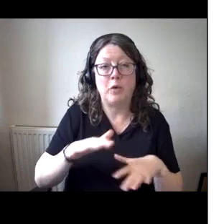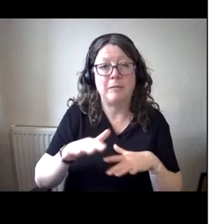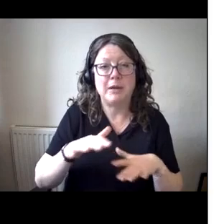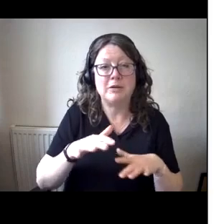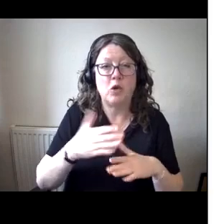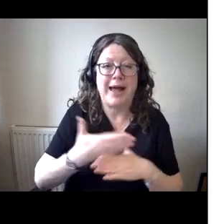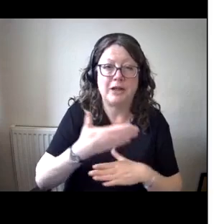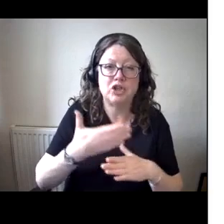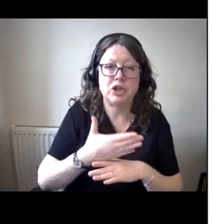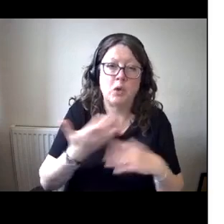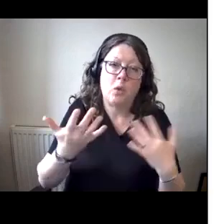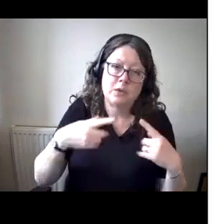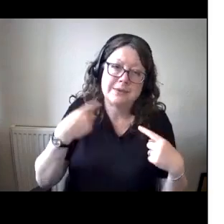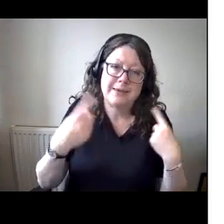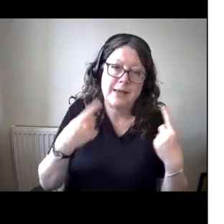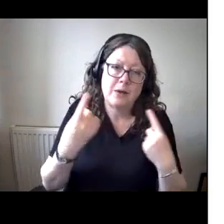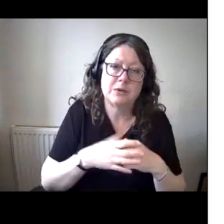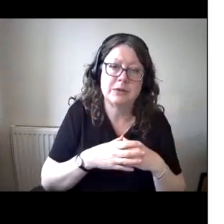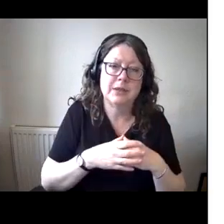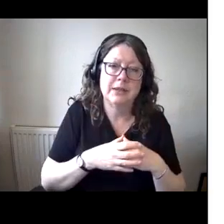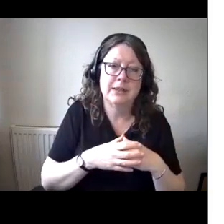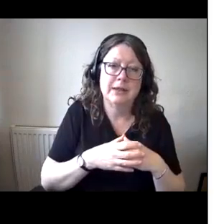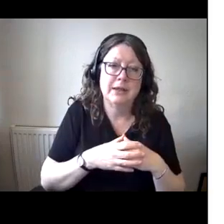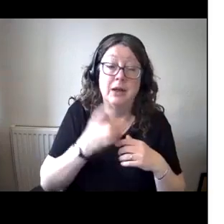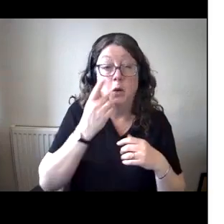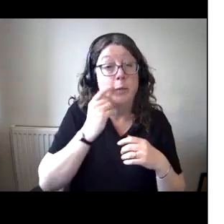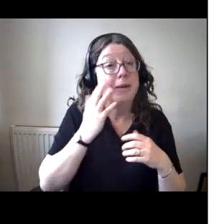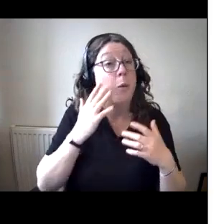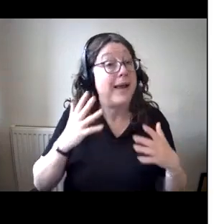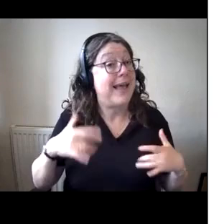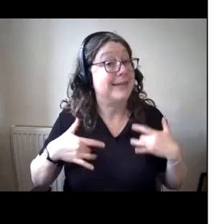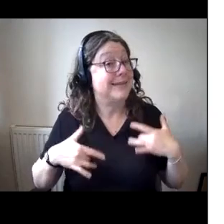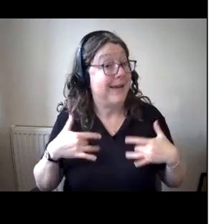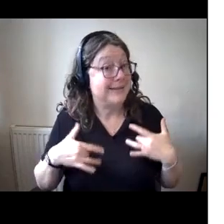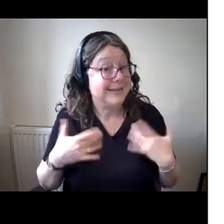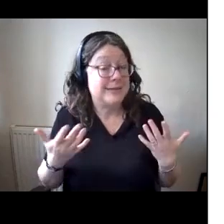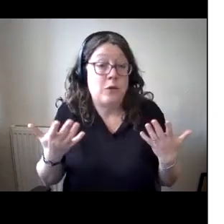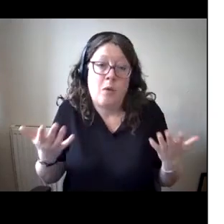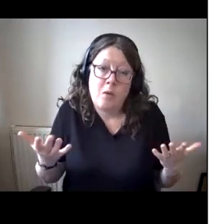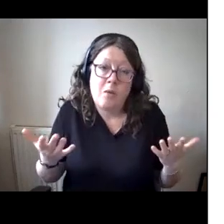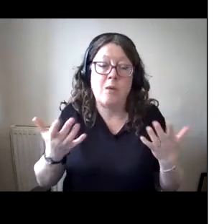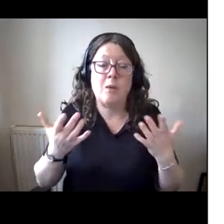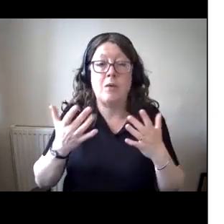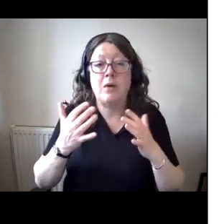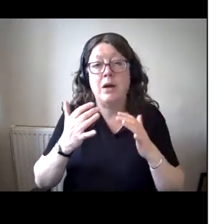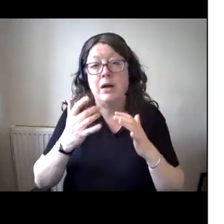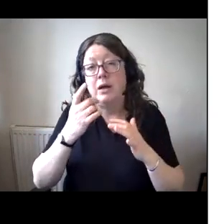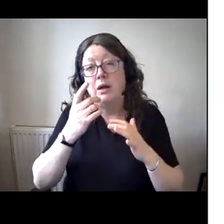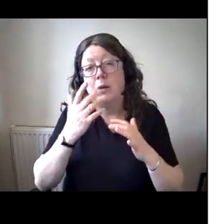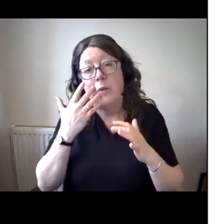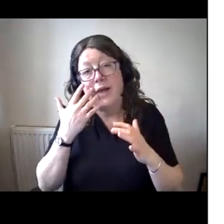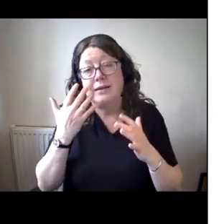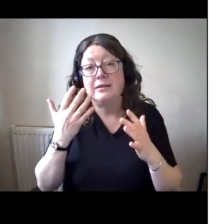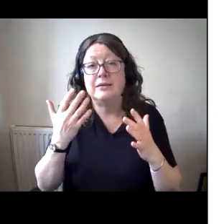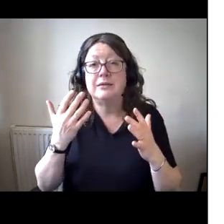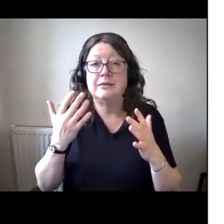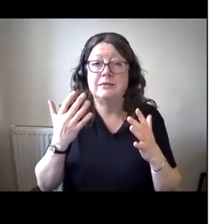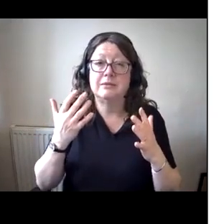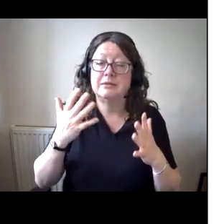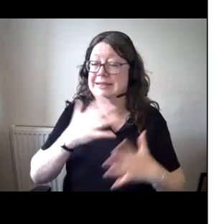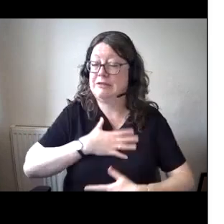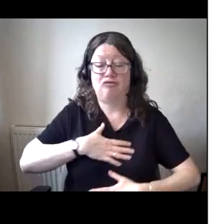be when our young people are excited, or sometimes we can see that also to manage dysregulation.